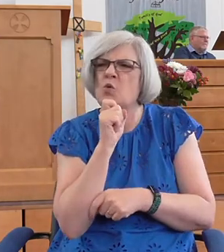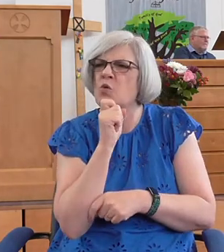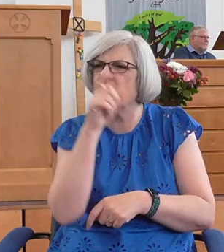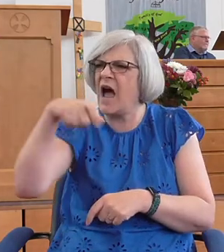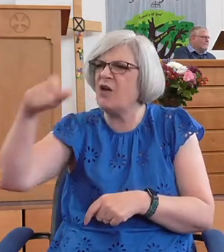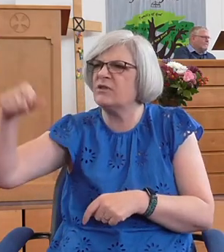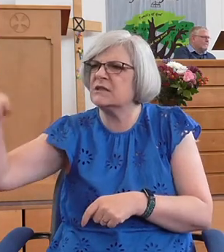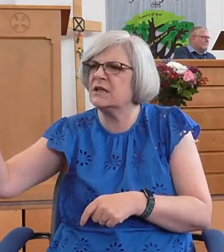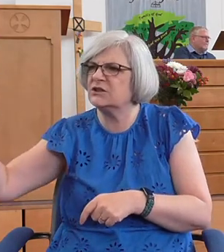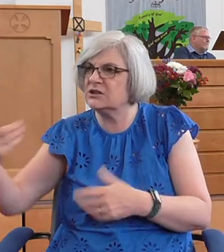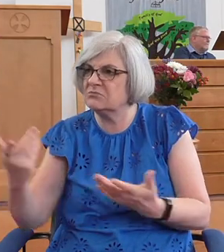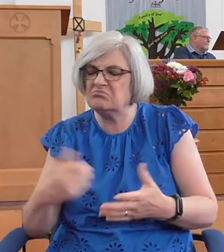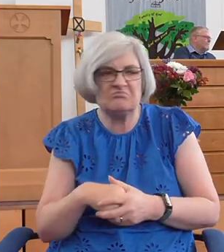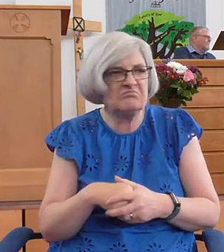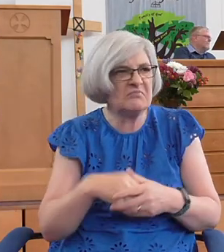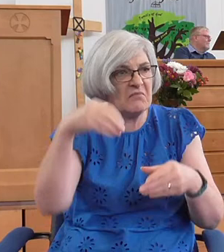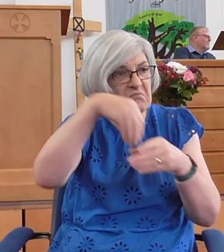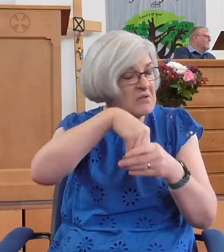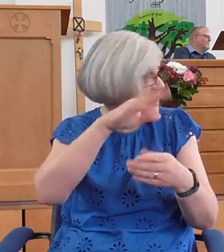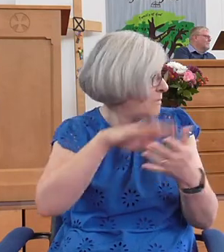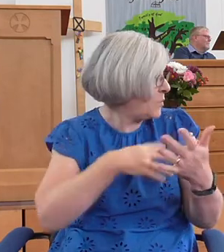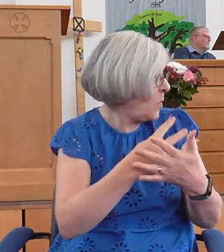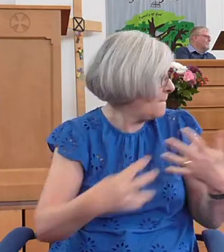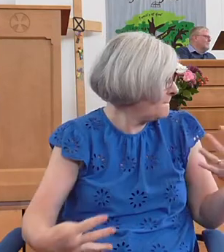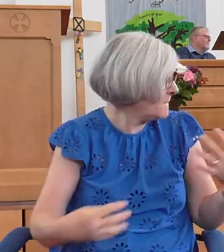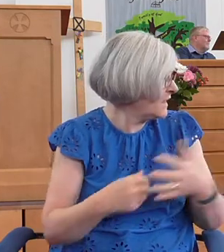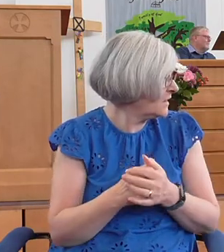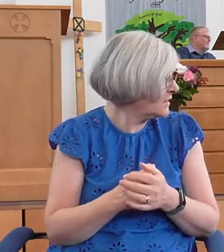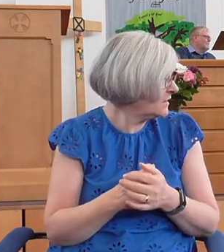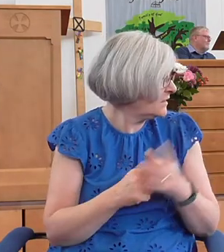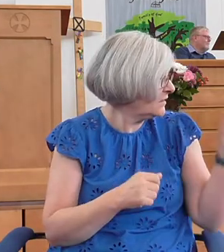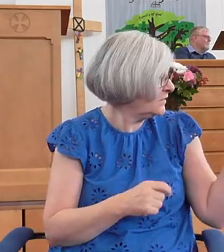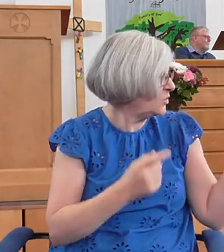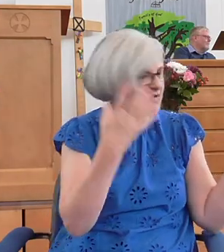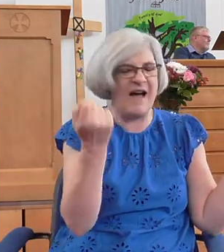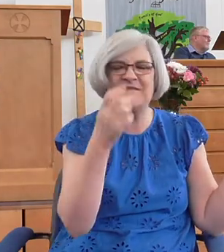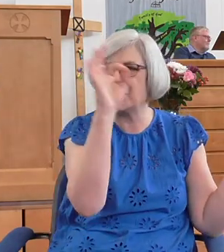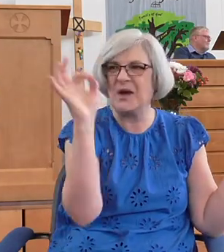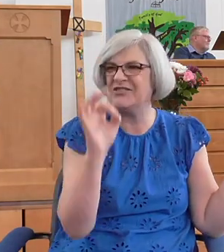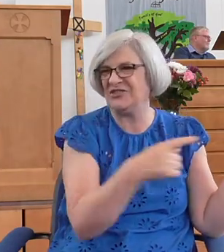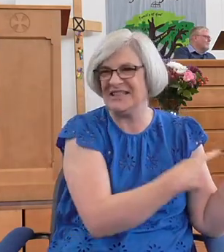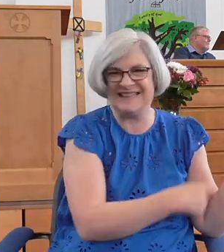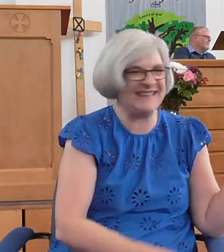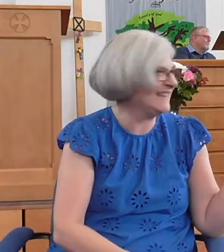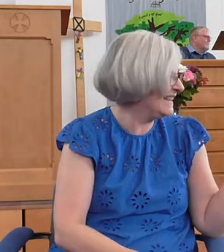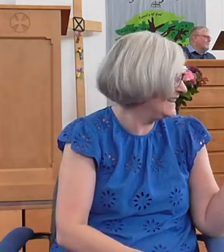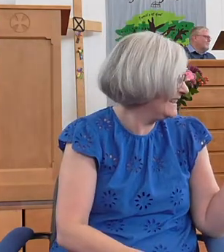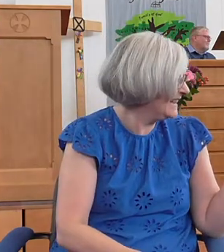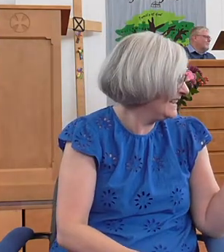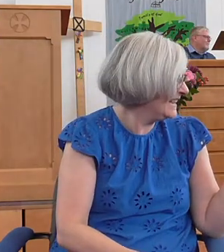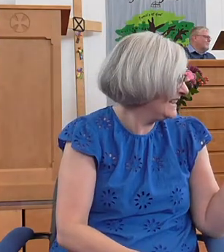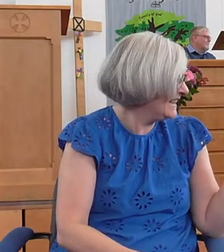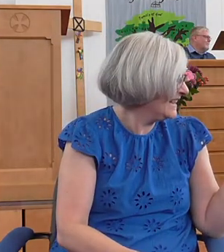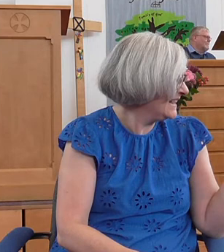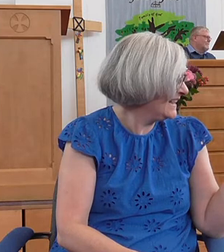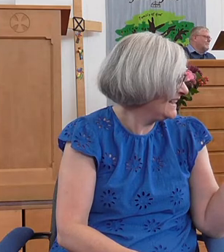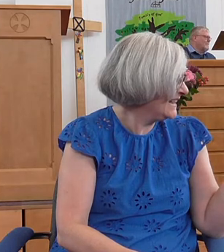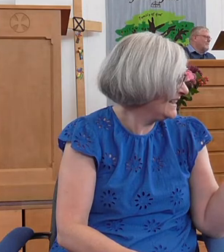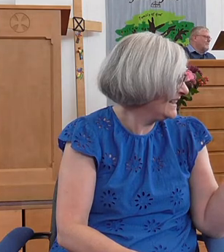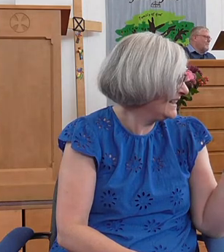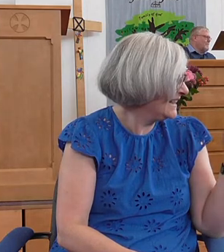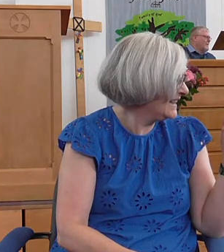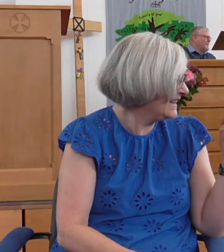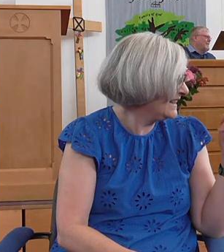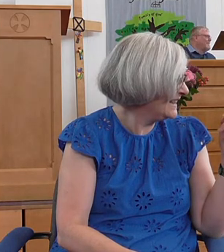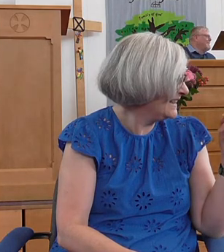got a question. All right, do you have a question? What if they didn't prepare you at all? That's it. What if you